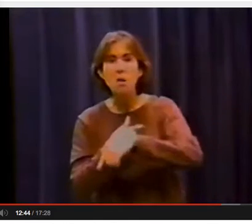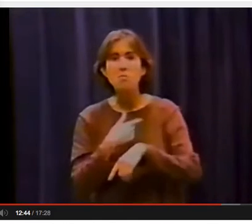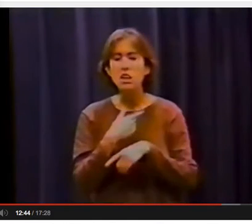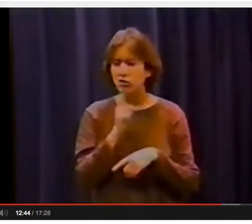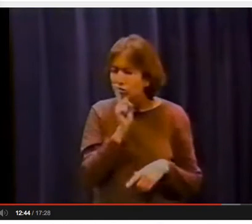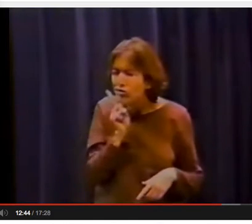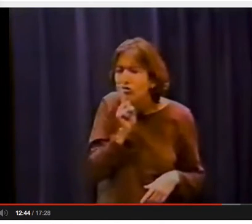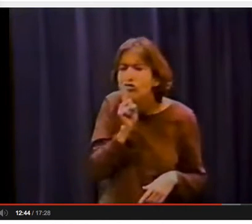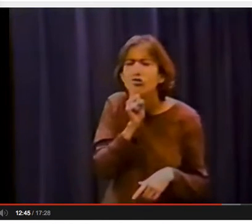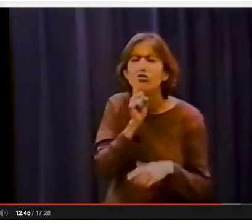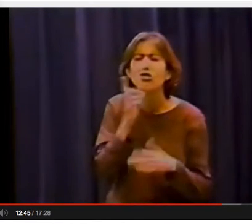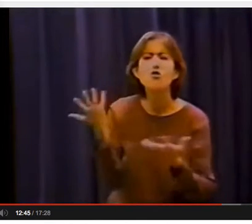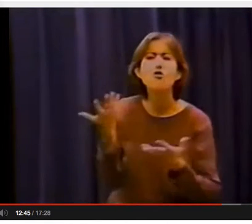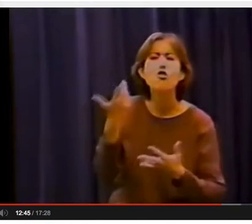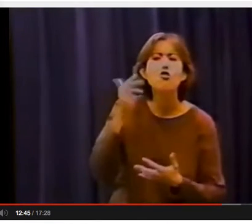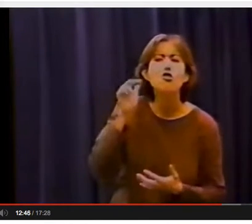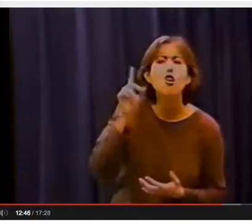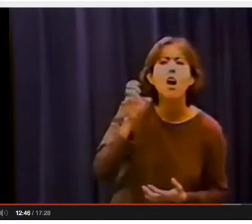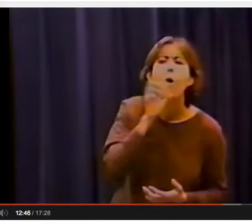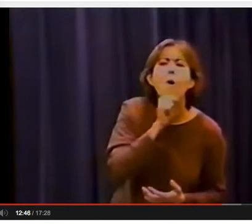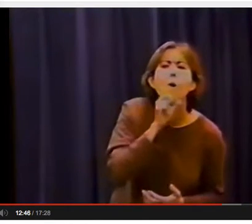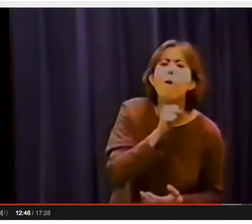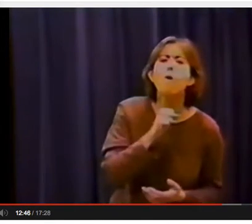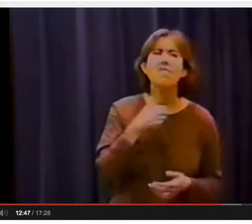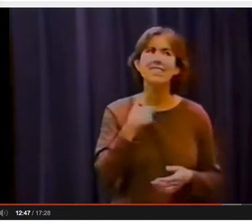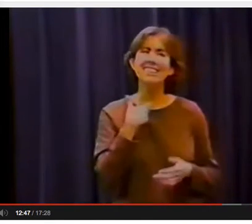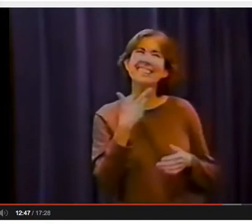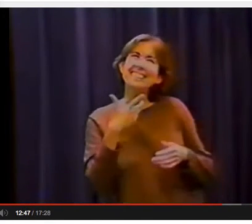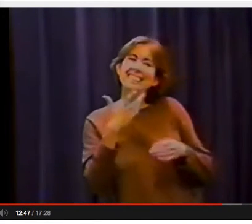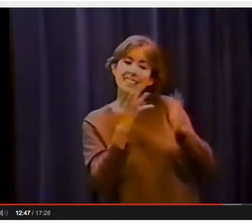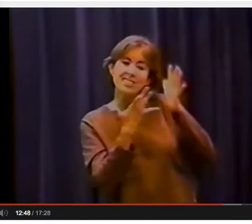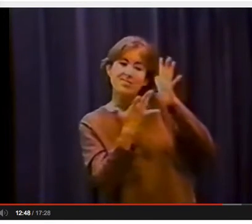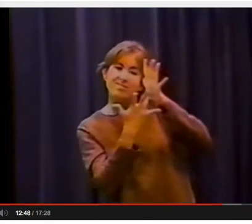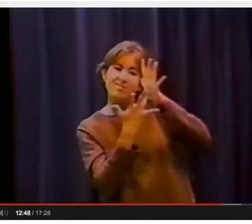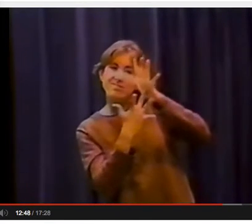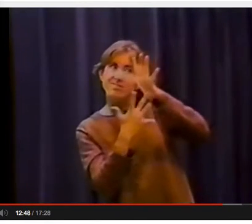So he came.